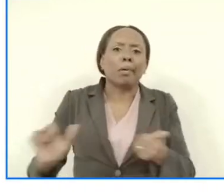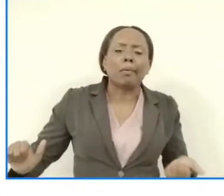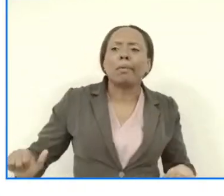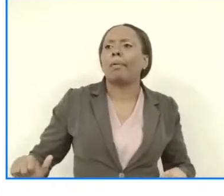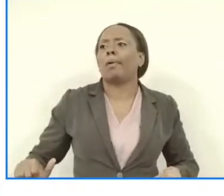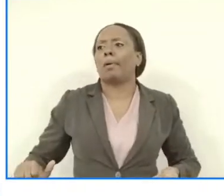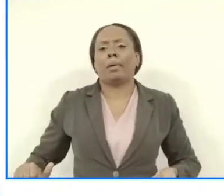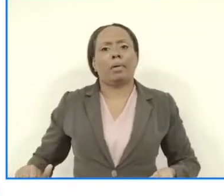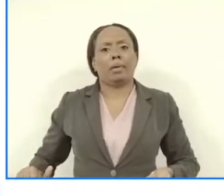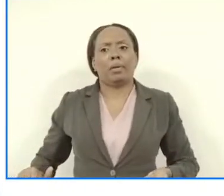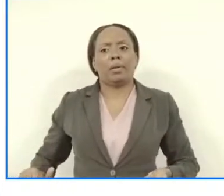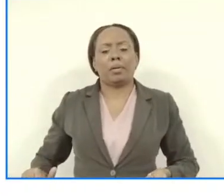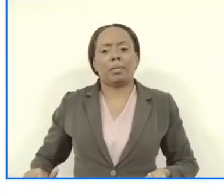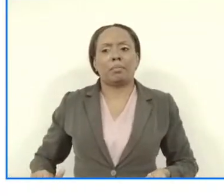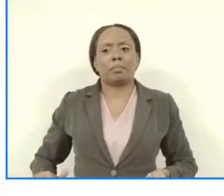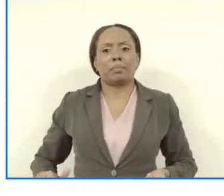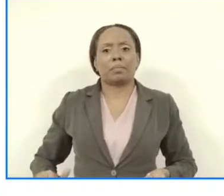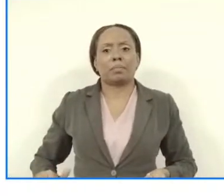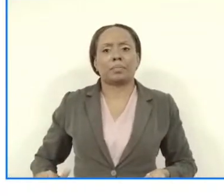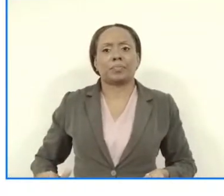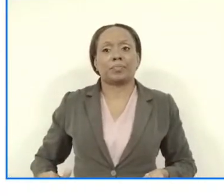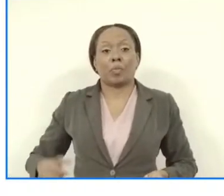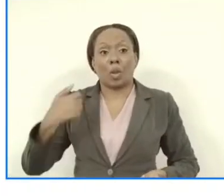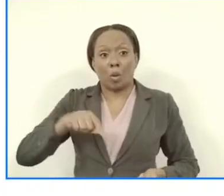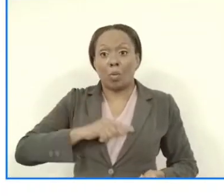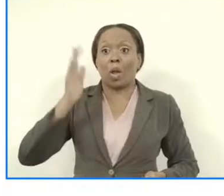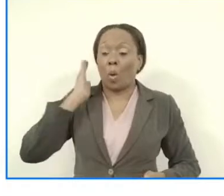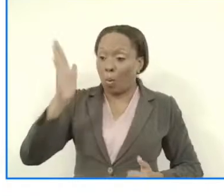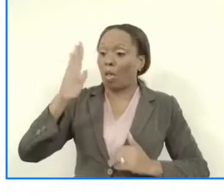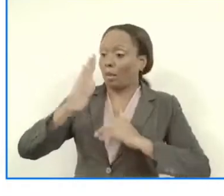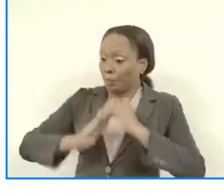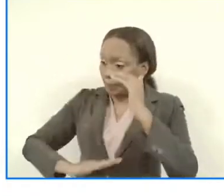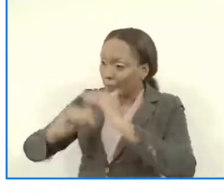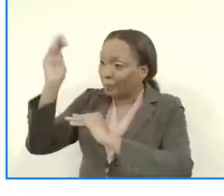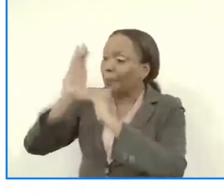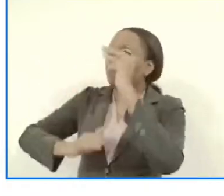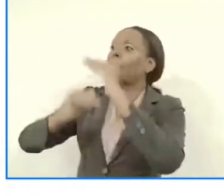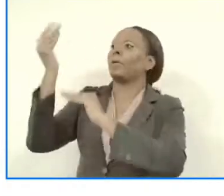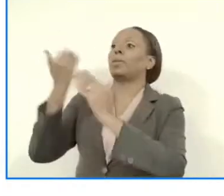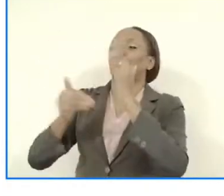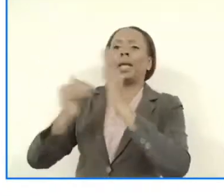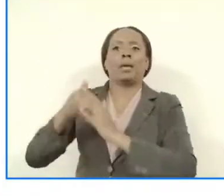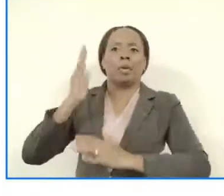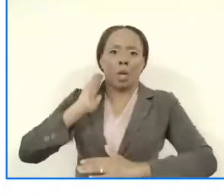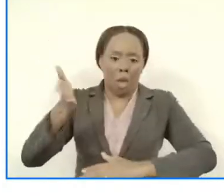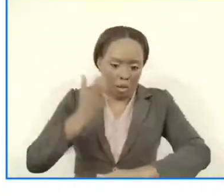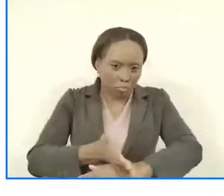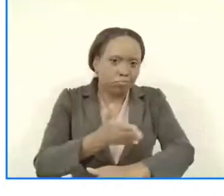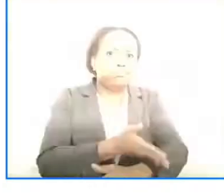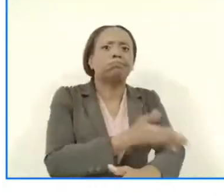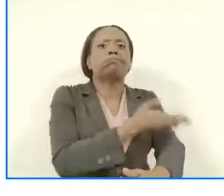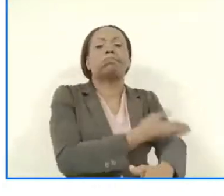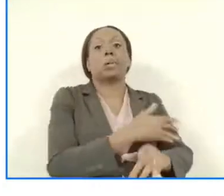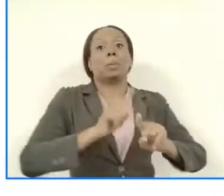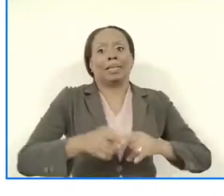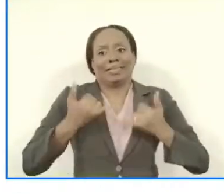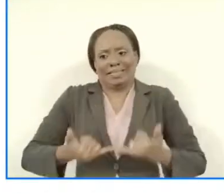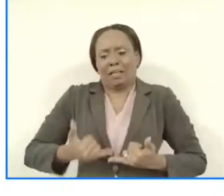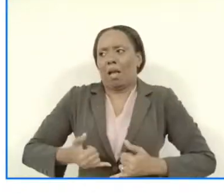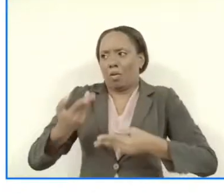damage, and we will get to rebuilding, we will get to restoration. But for now,